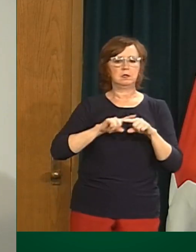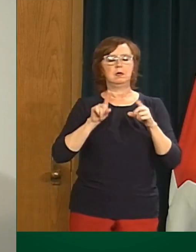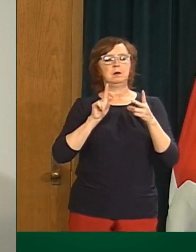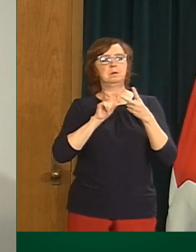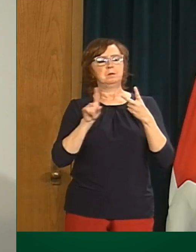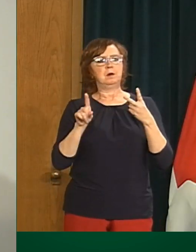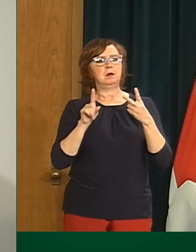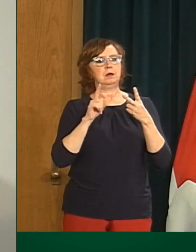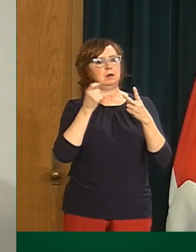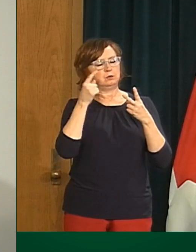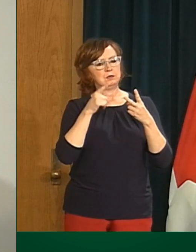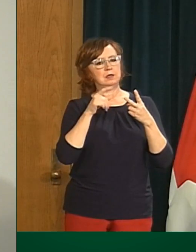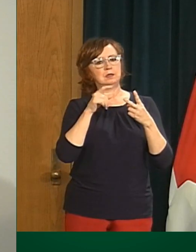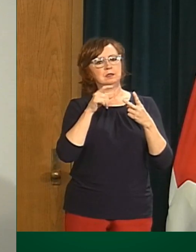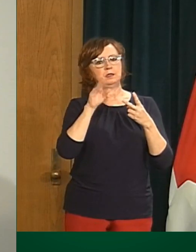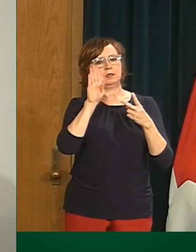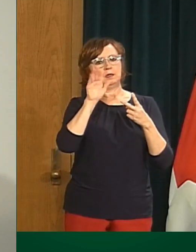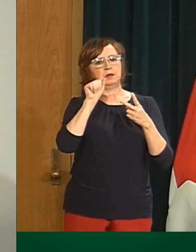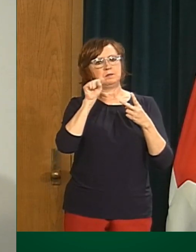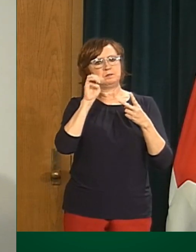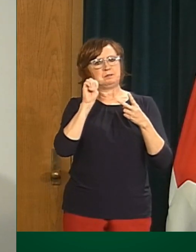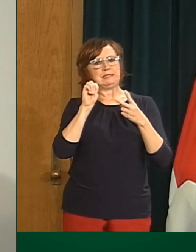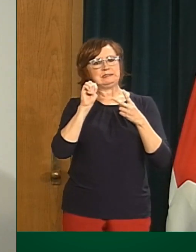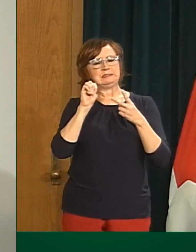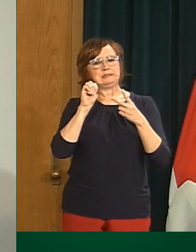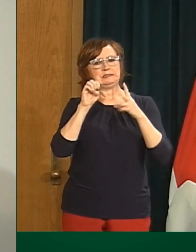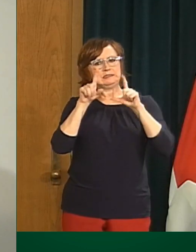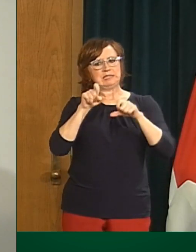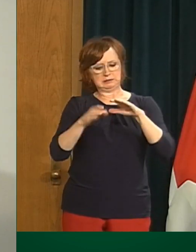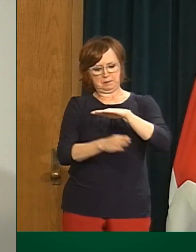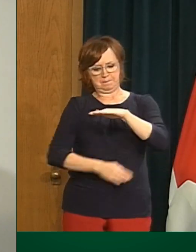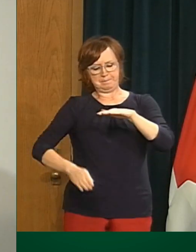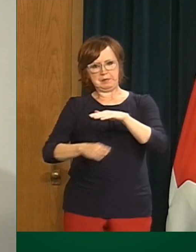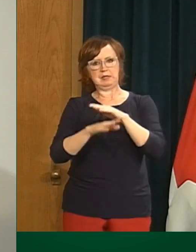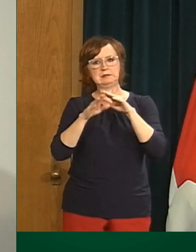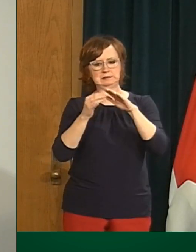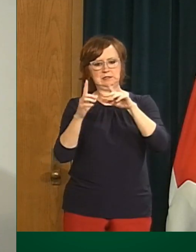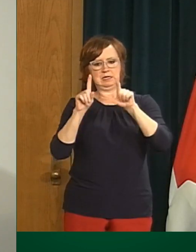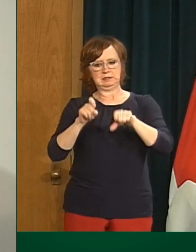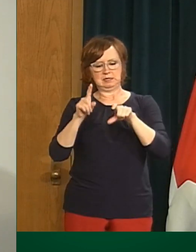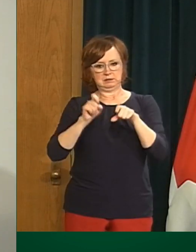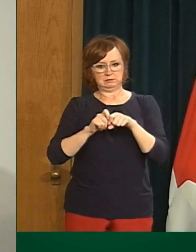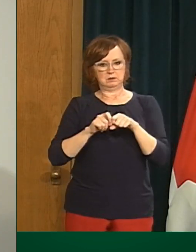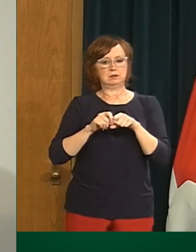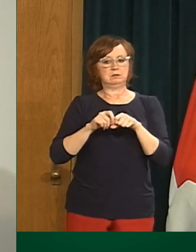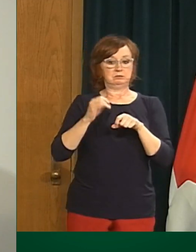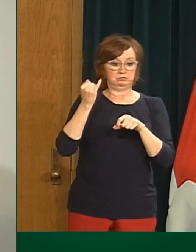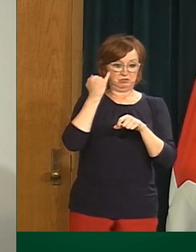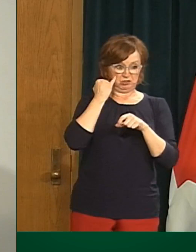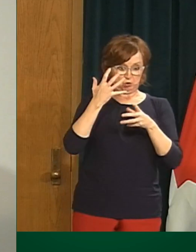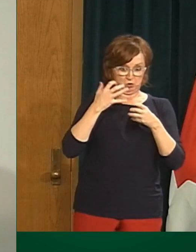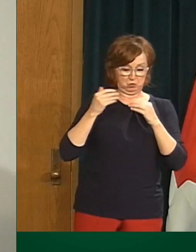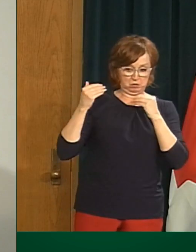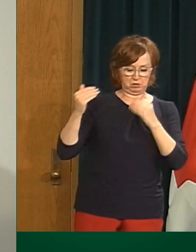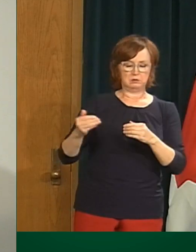and public health is looking in detail at all the geographies in Saskatchewan